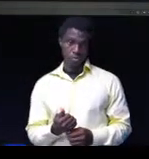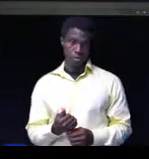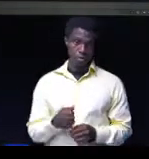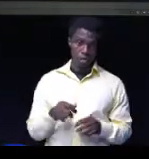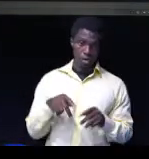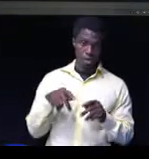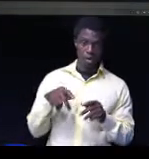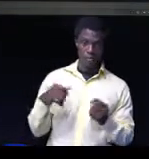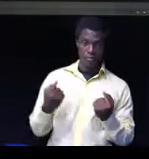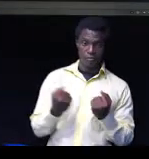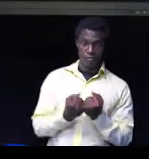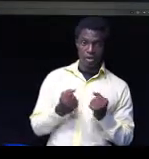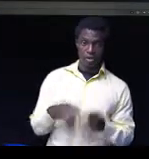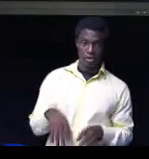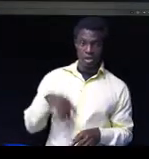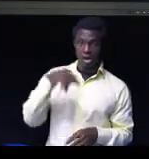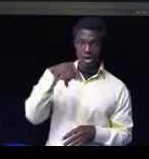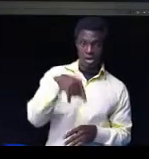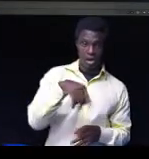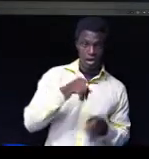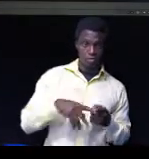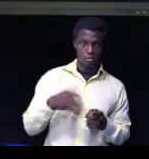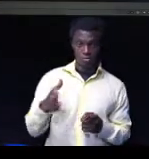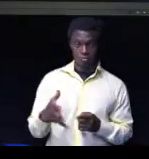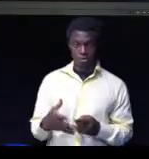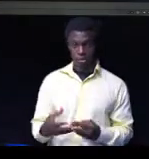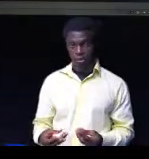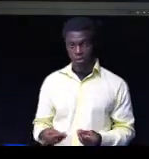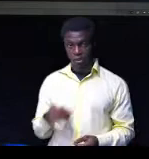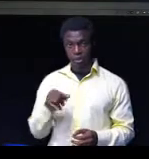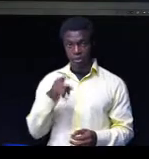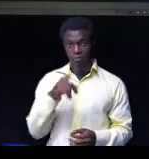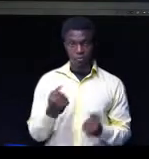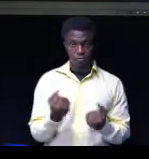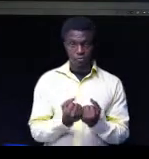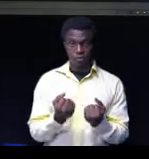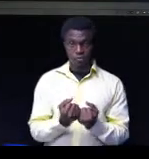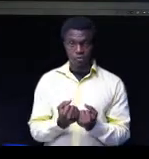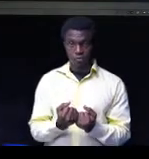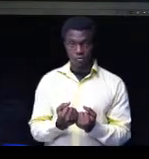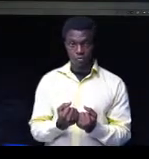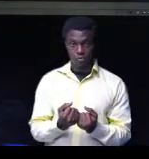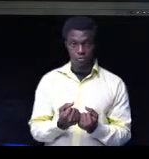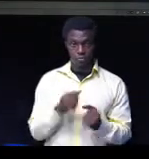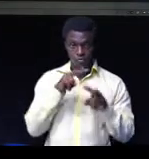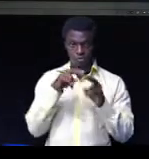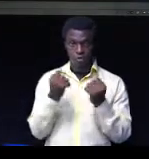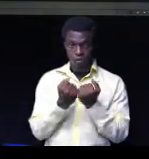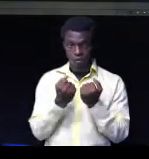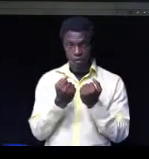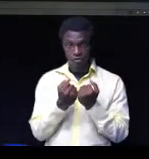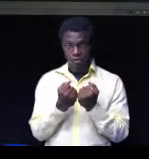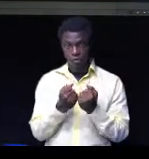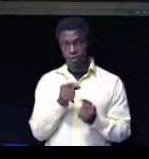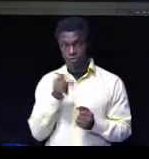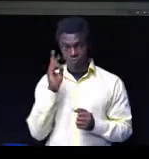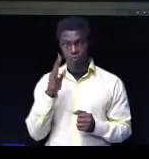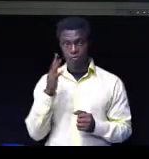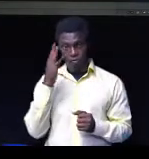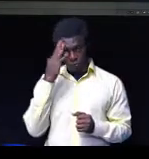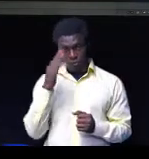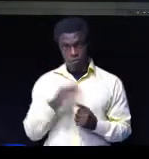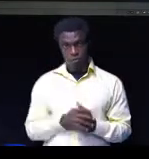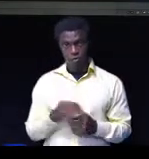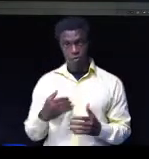to the ground. Some of you that watch wrestling will know what I mean by pinning. Pinning